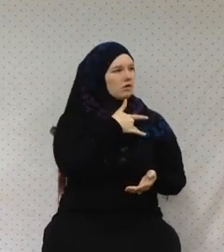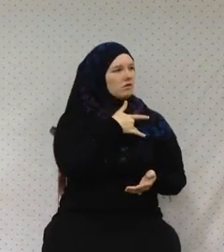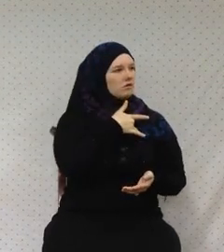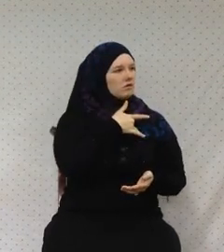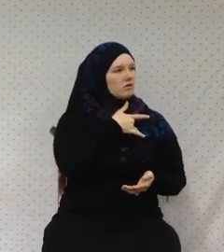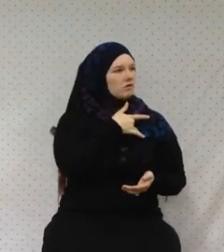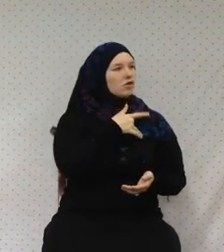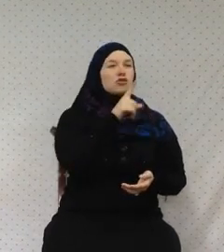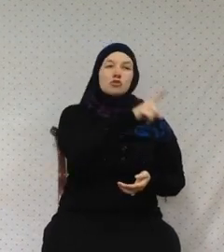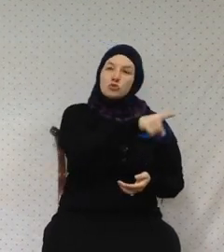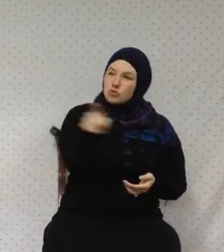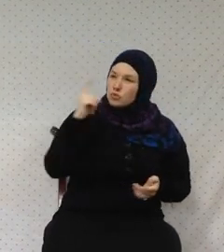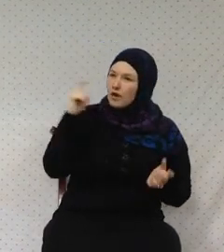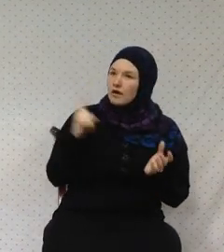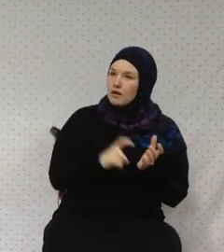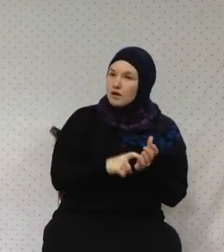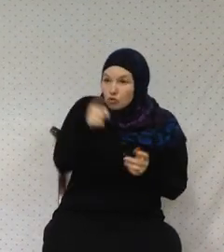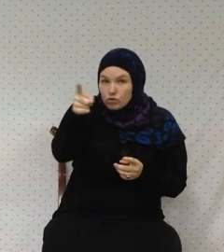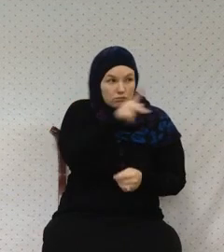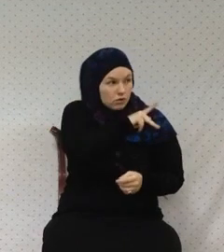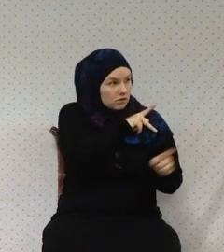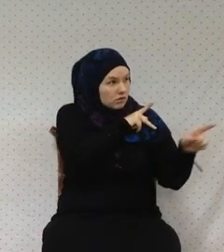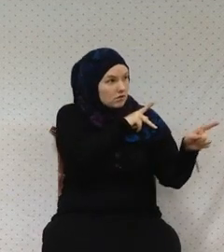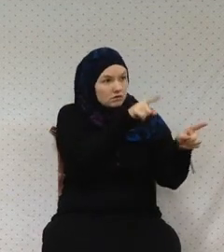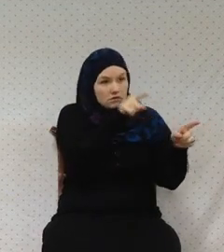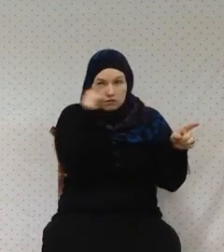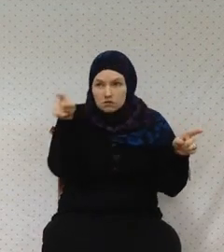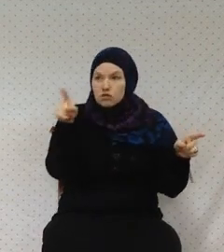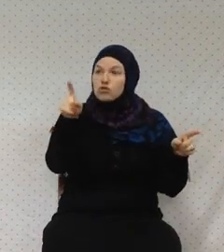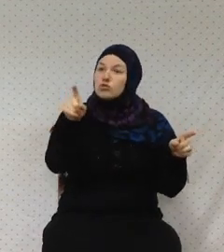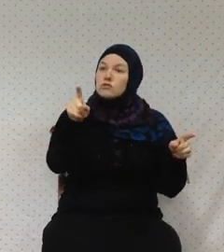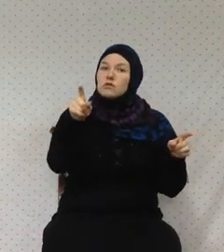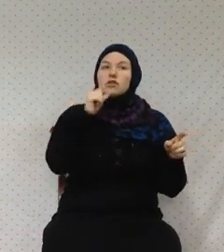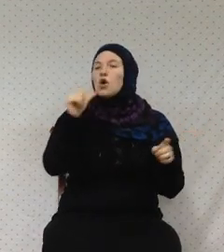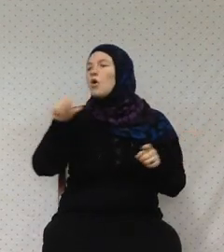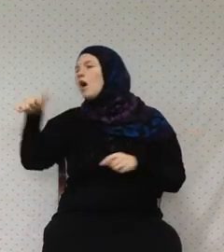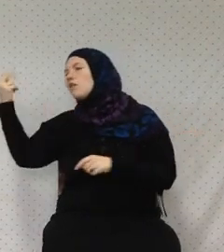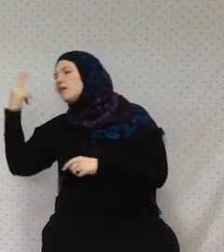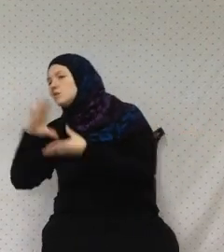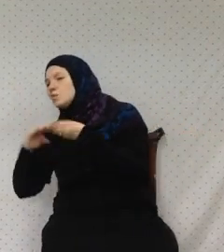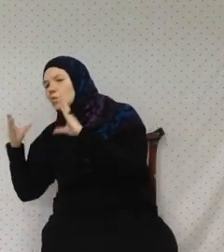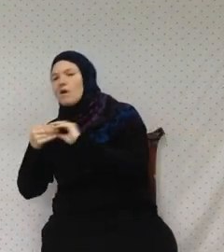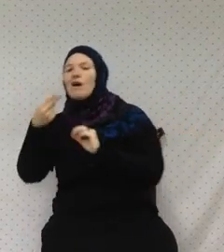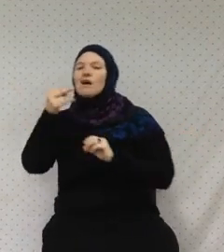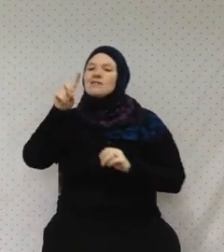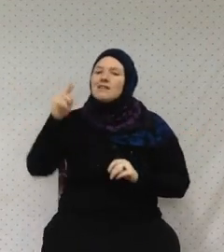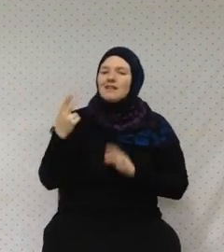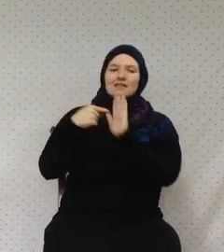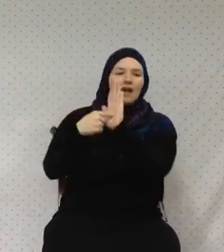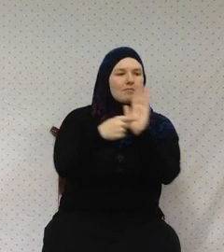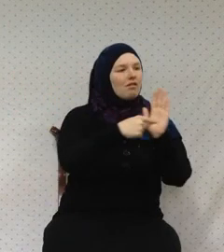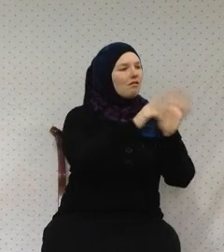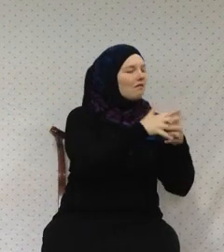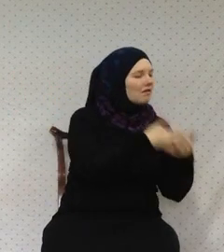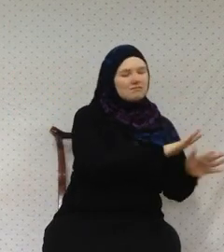recognize what Allah did for you? You personally, no prophets, no examples, no history stories, just your own